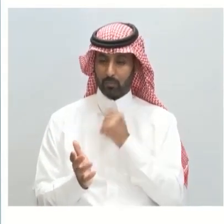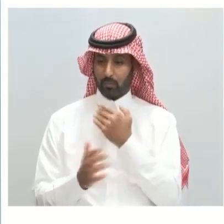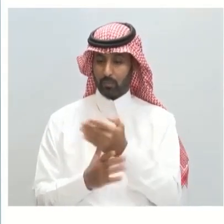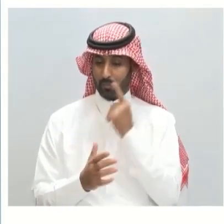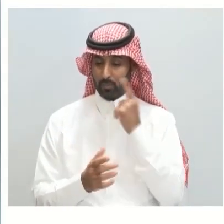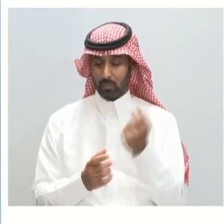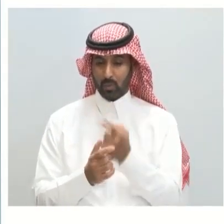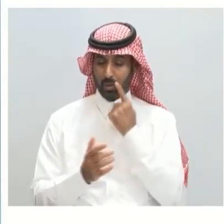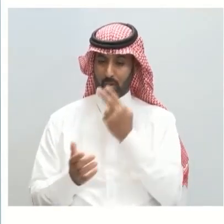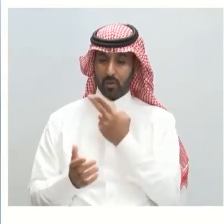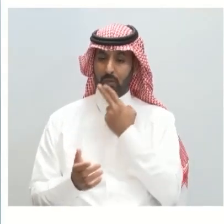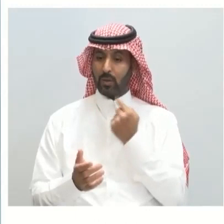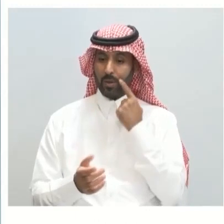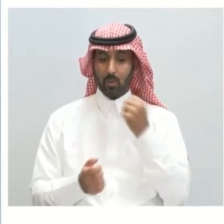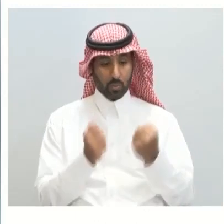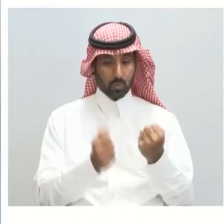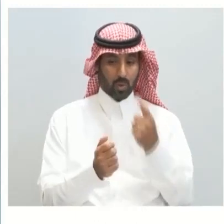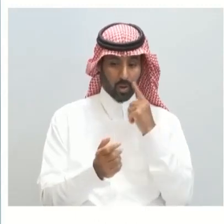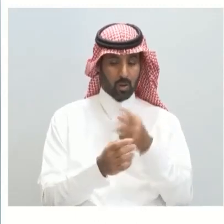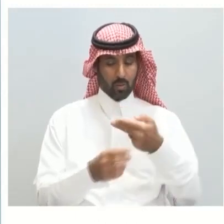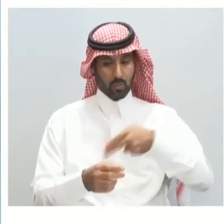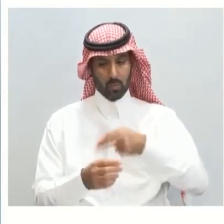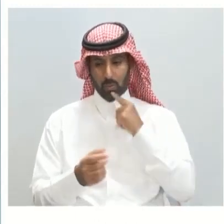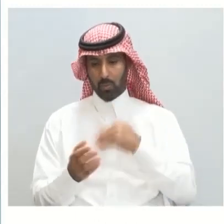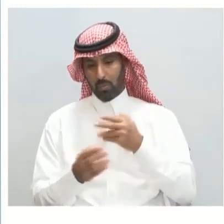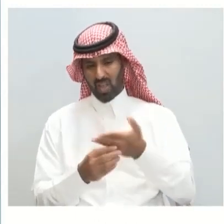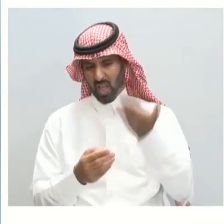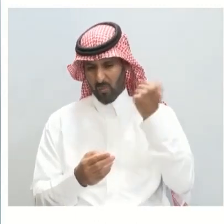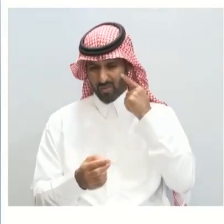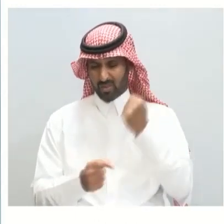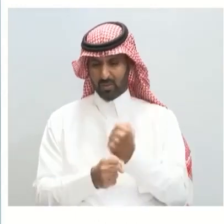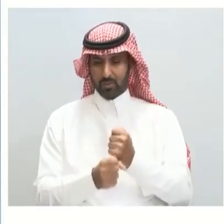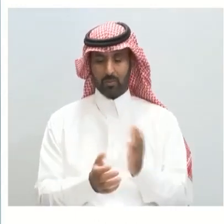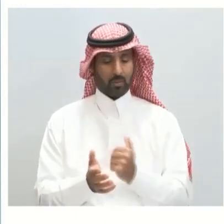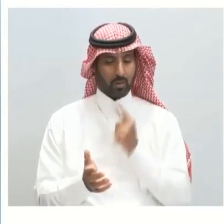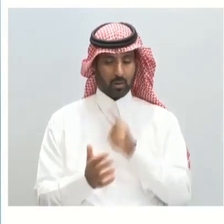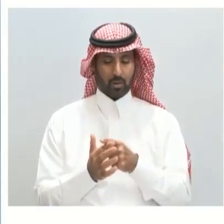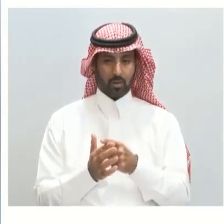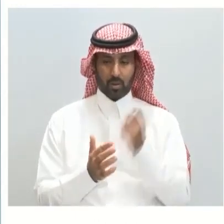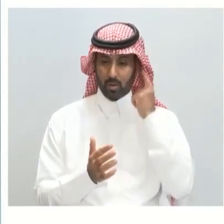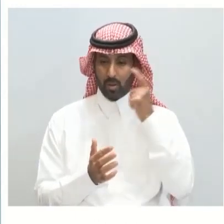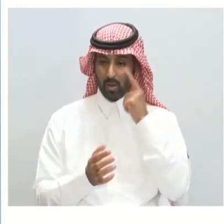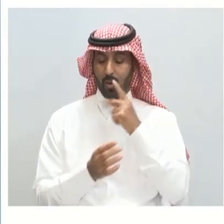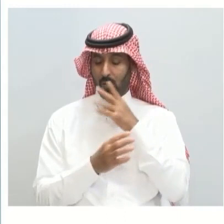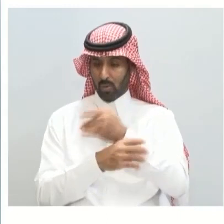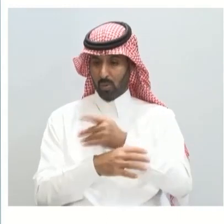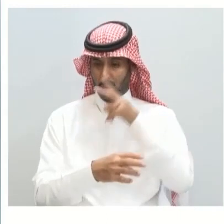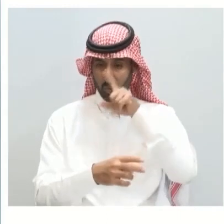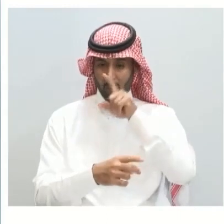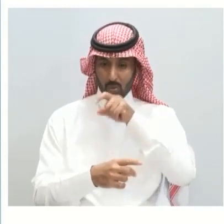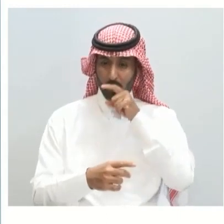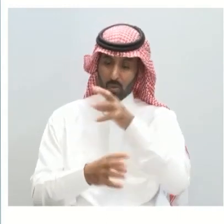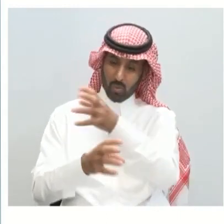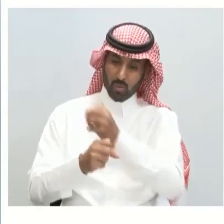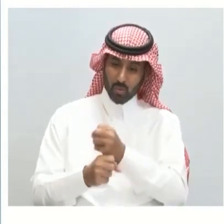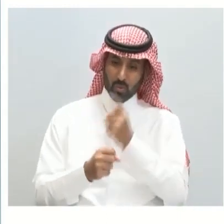our truck cleaned and serviced before we do anything else. Mr. Ali, no, not really. I only think of the hunt. You can't catch falcons